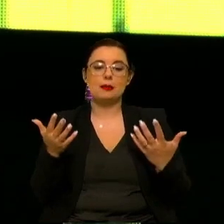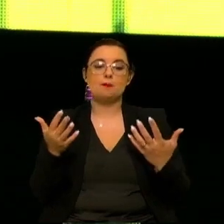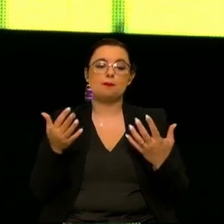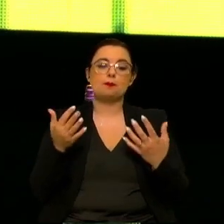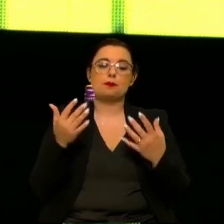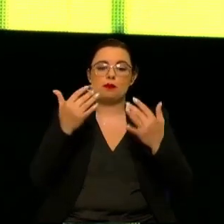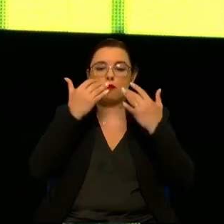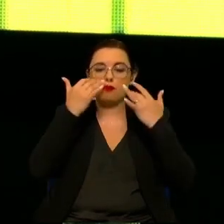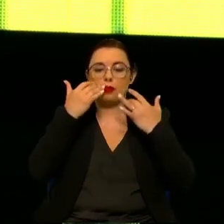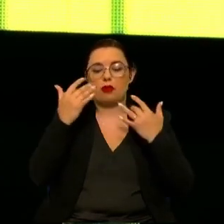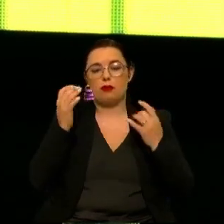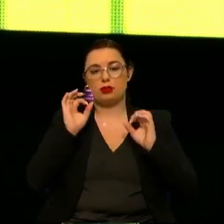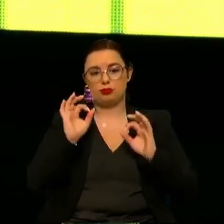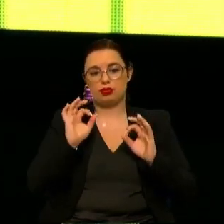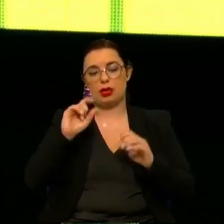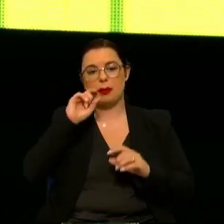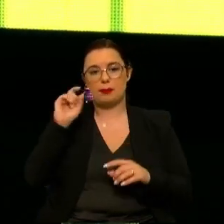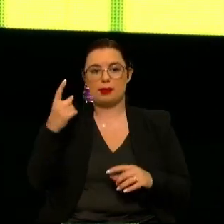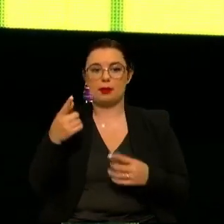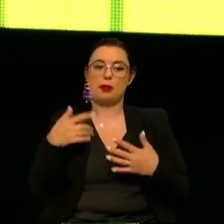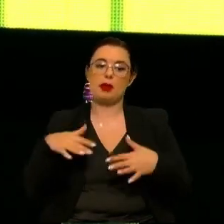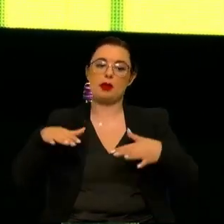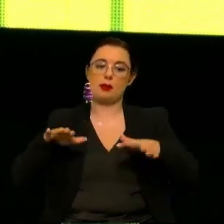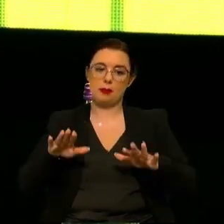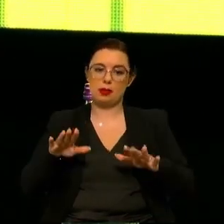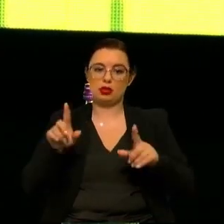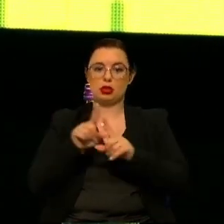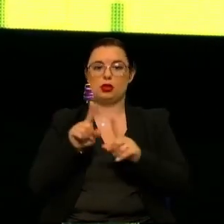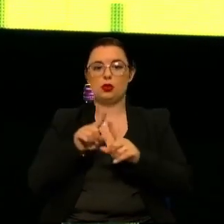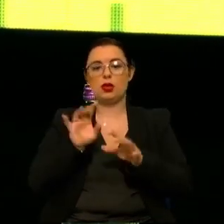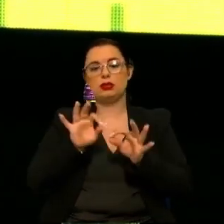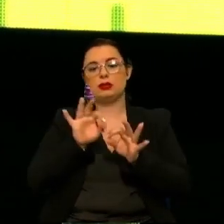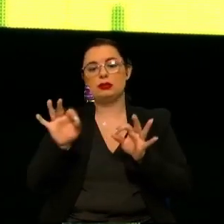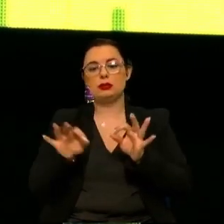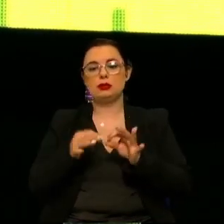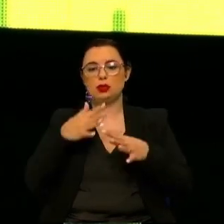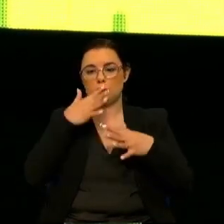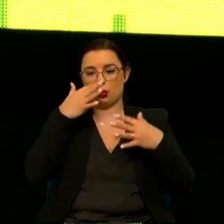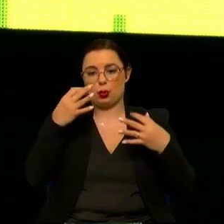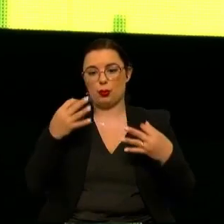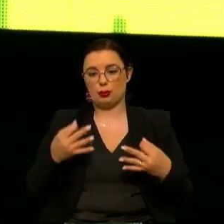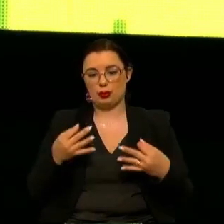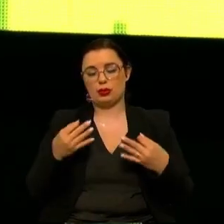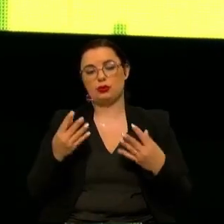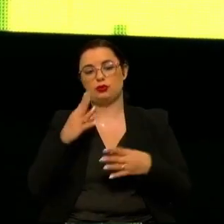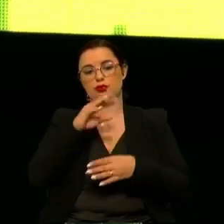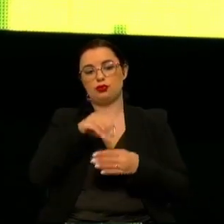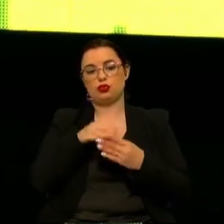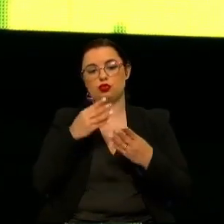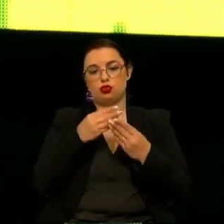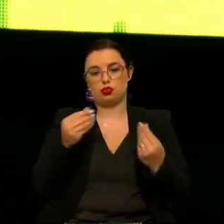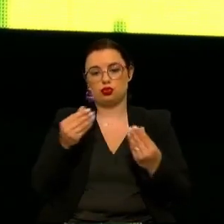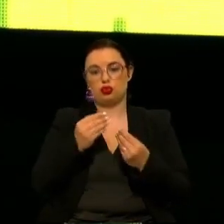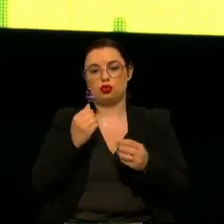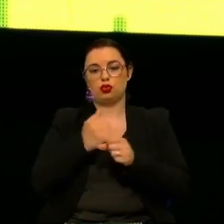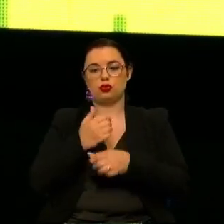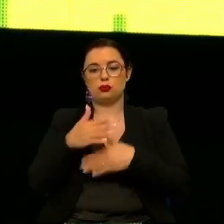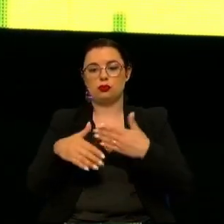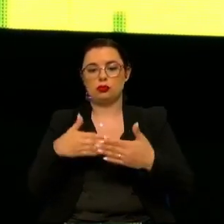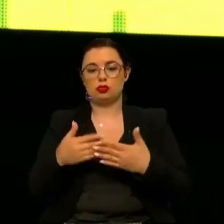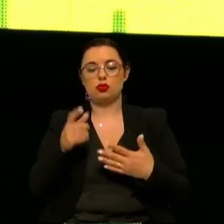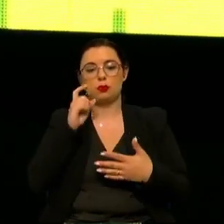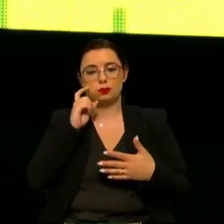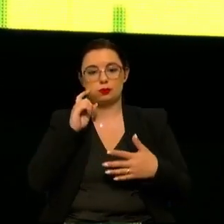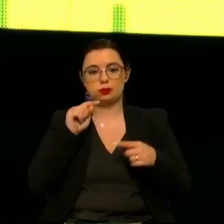the coverage of the media, processes classified info, but also solutions